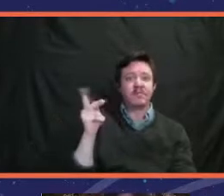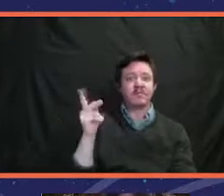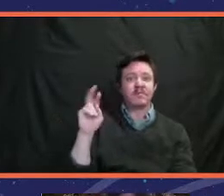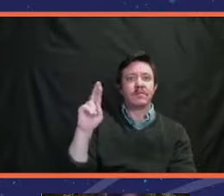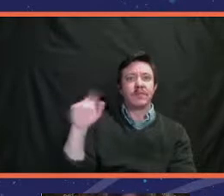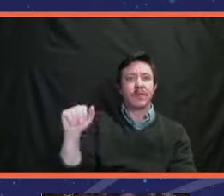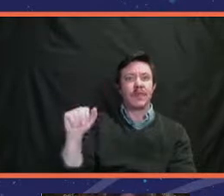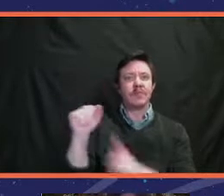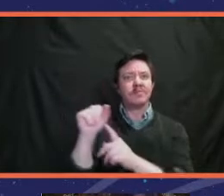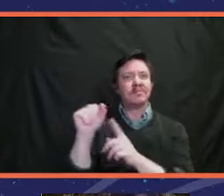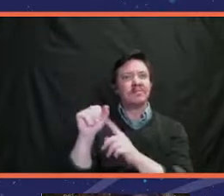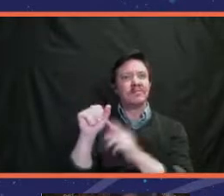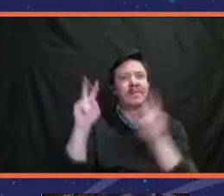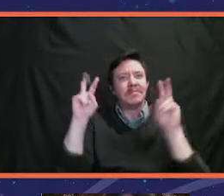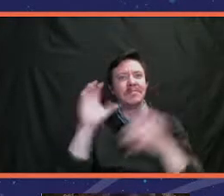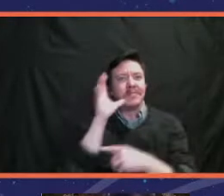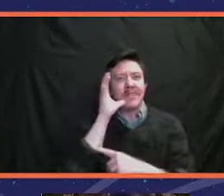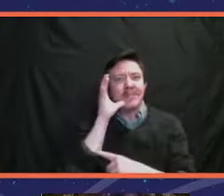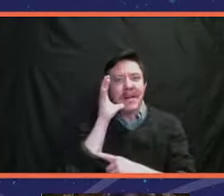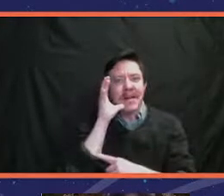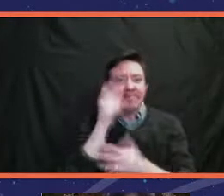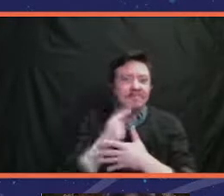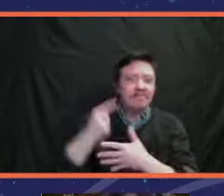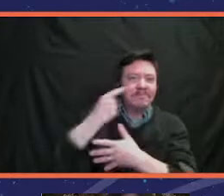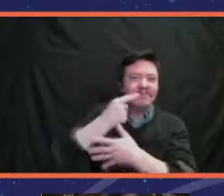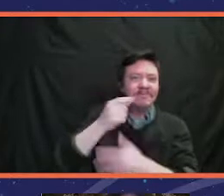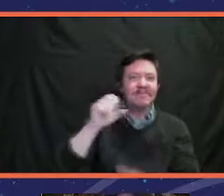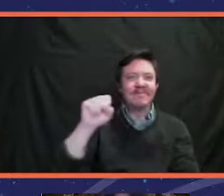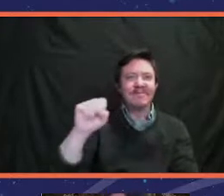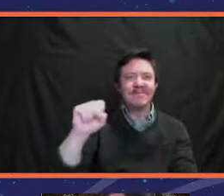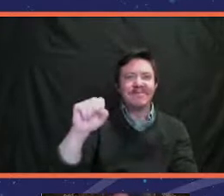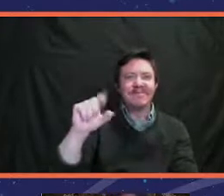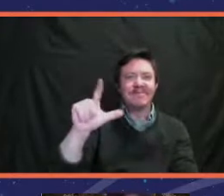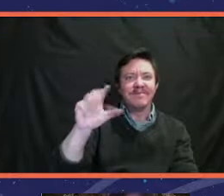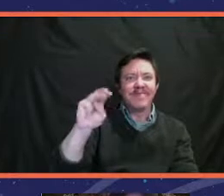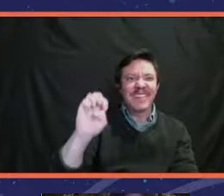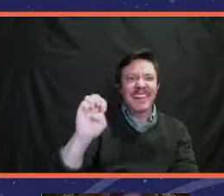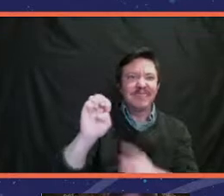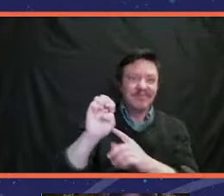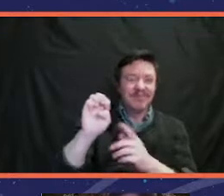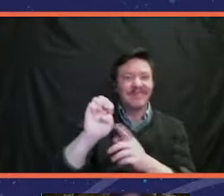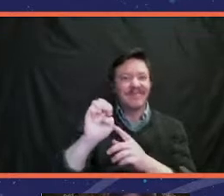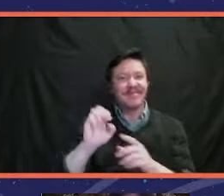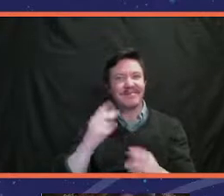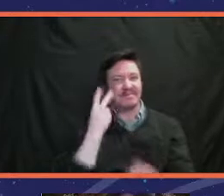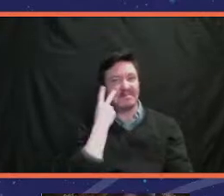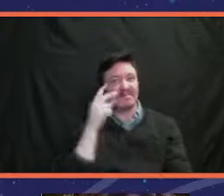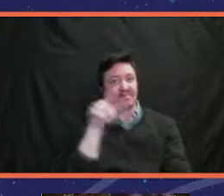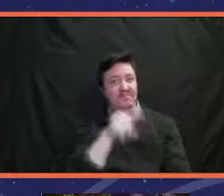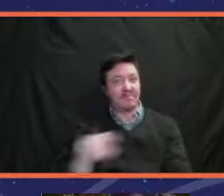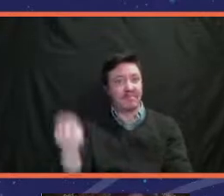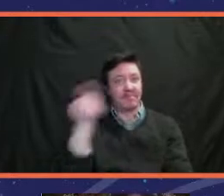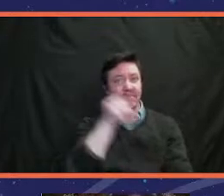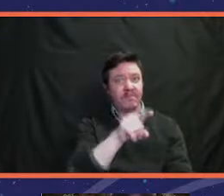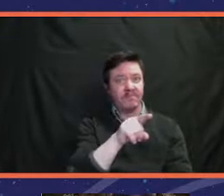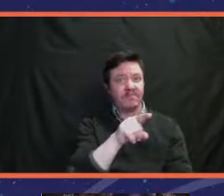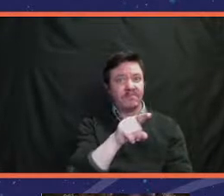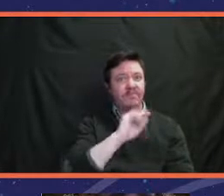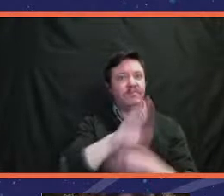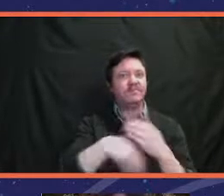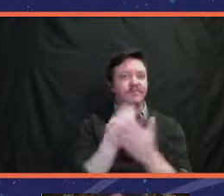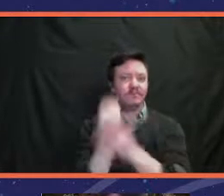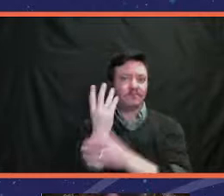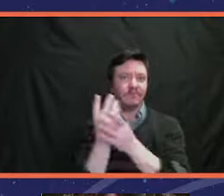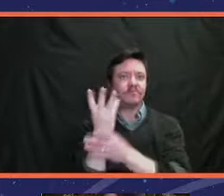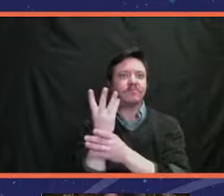pathway, sliming us through. And you look at all the dishes, these plants are all in collaboration